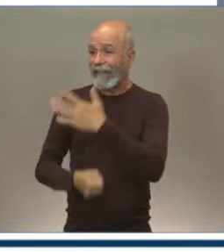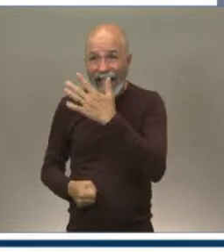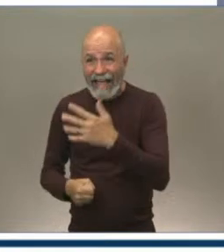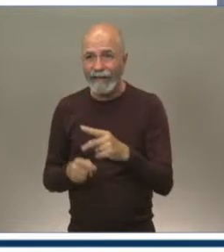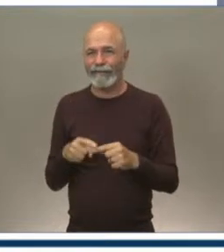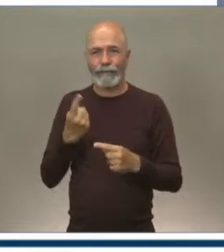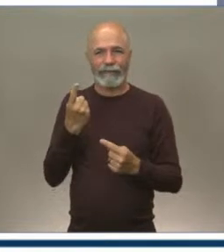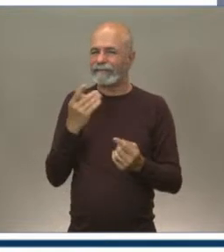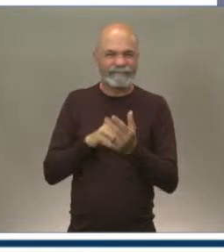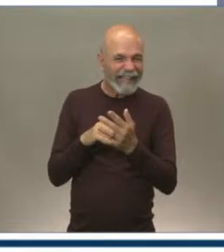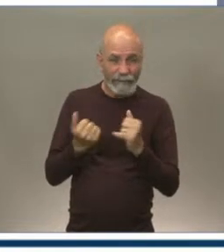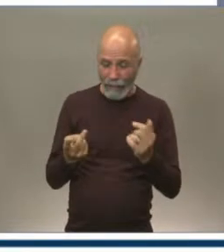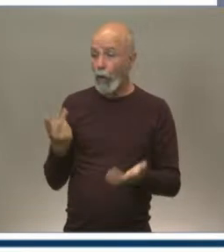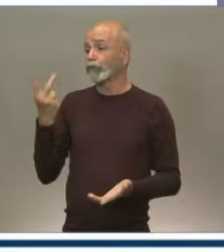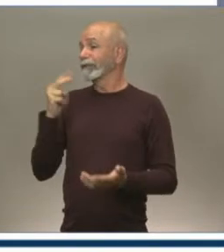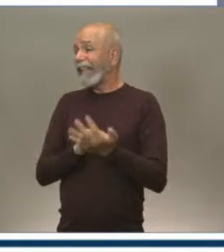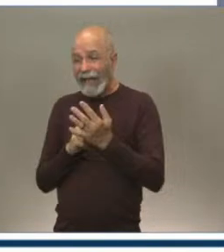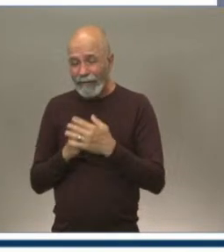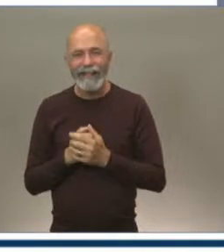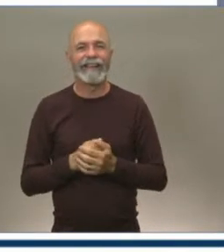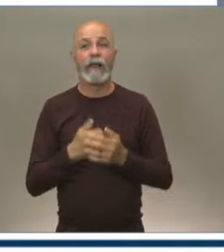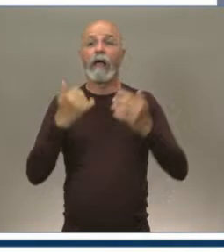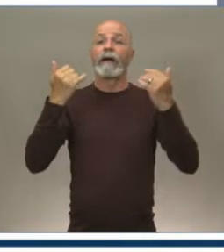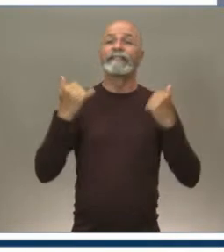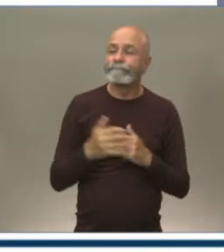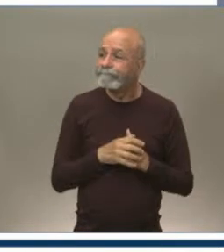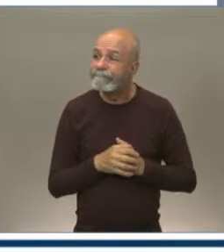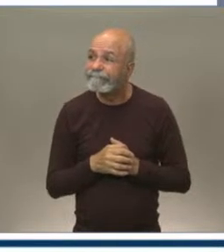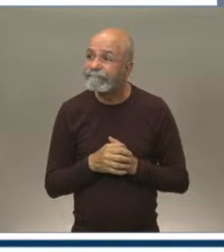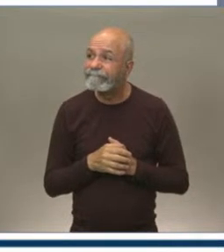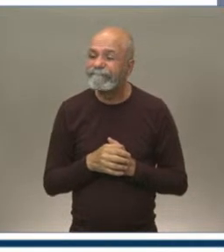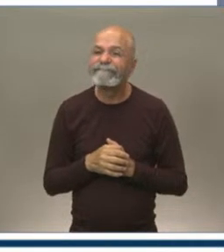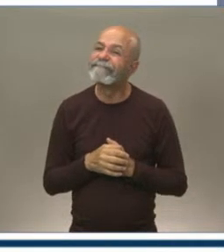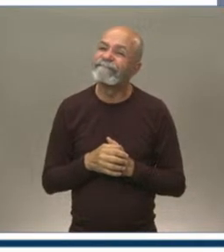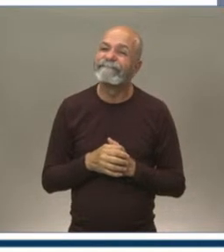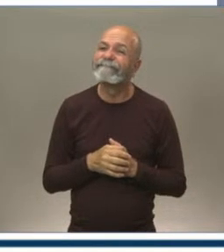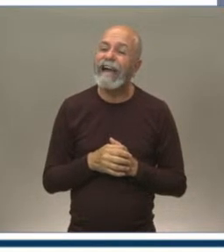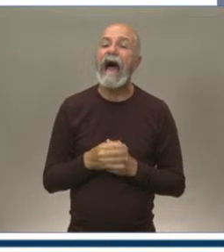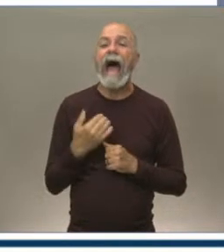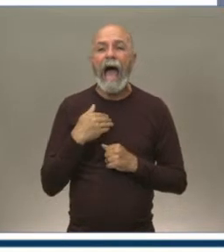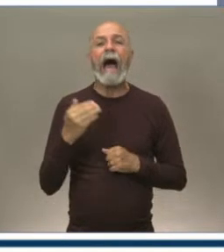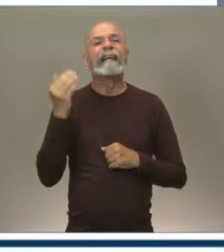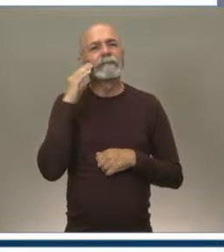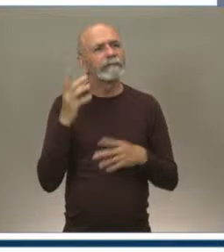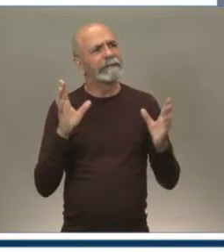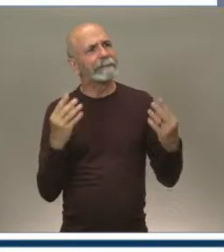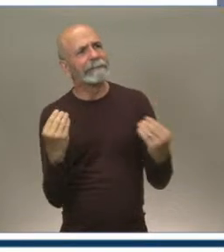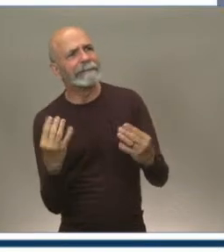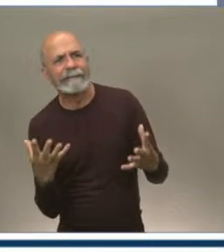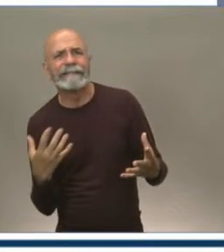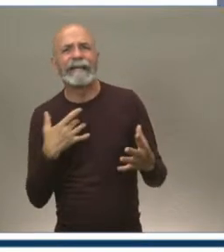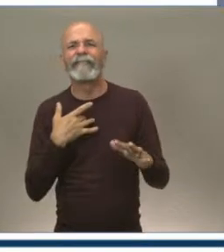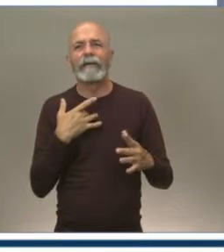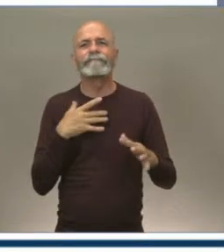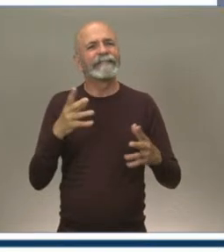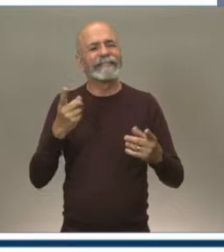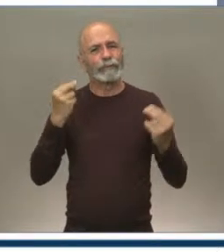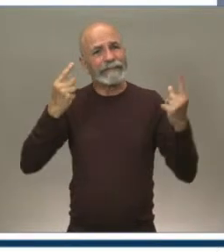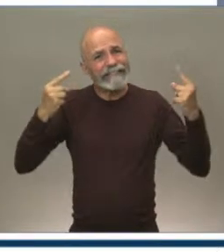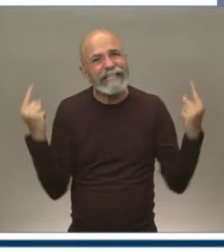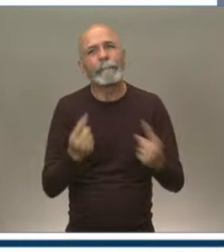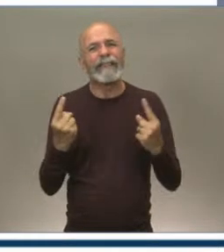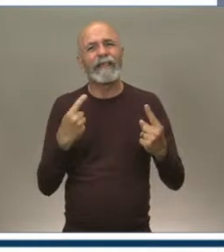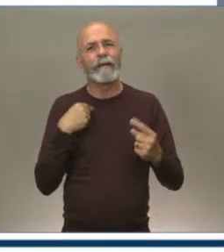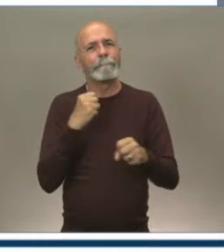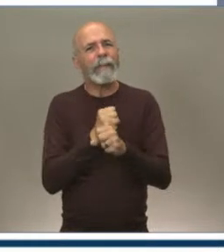this. I think enforcement is a part of our solution here. We do need a deterrent. We've had some